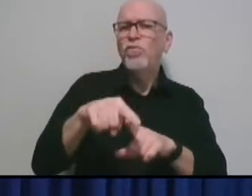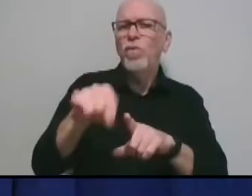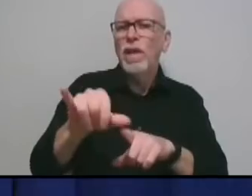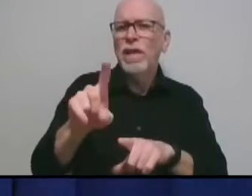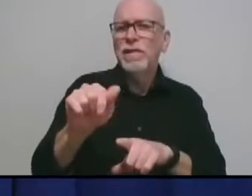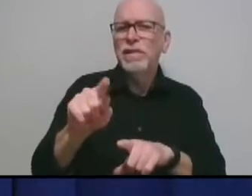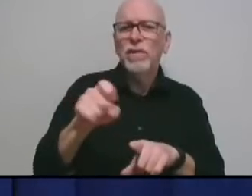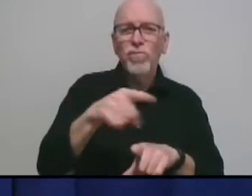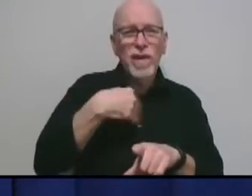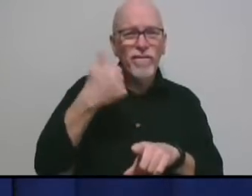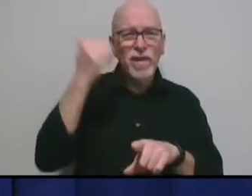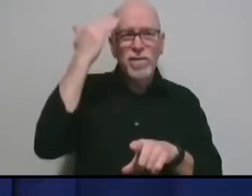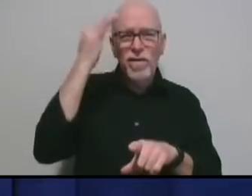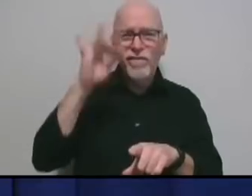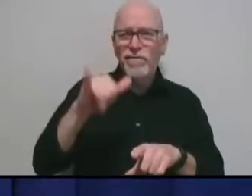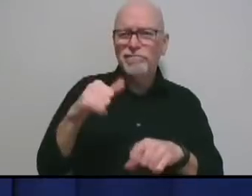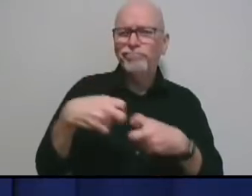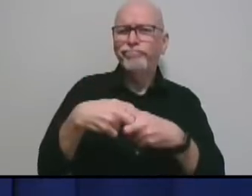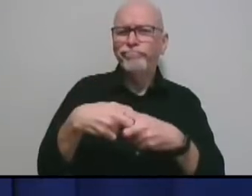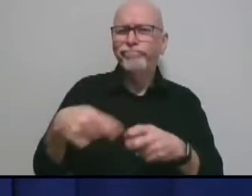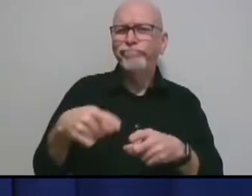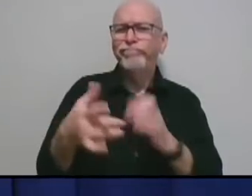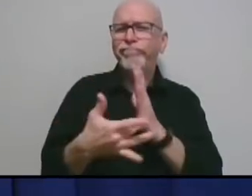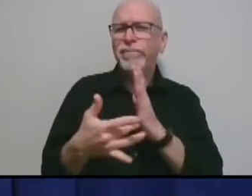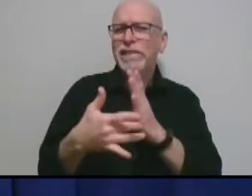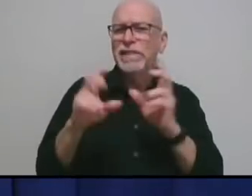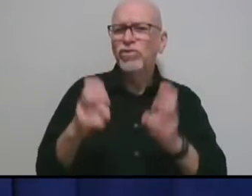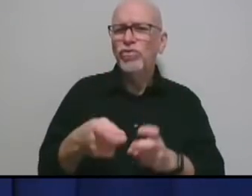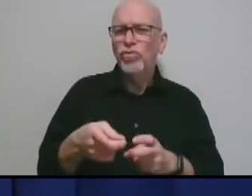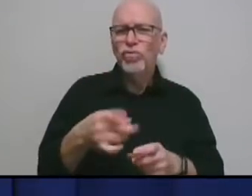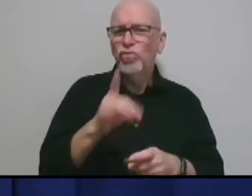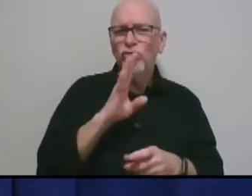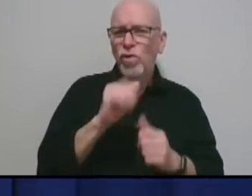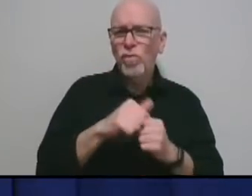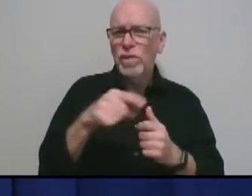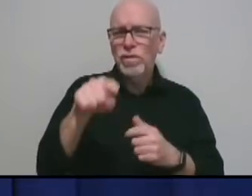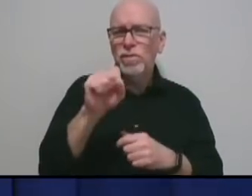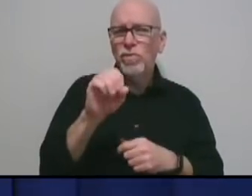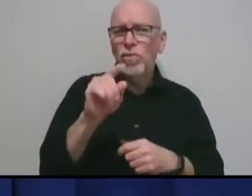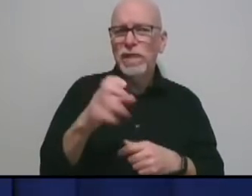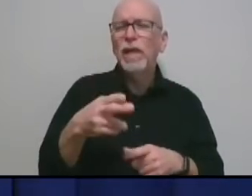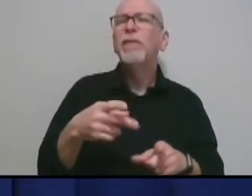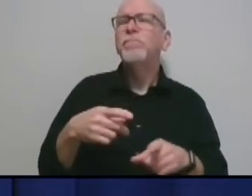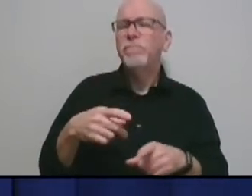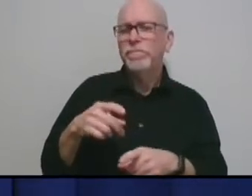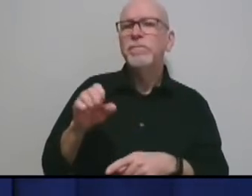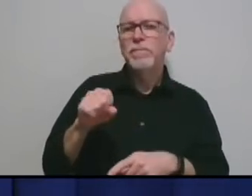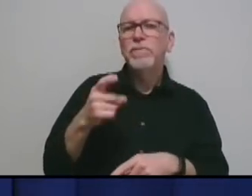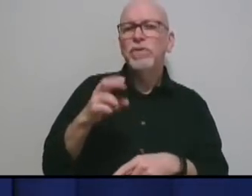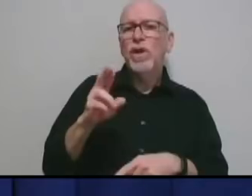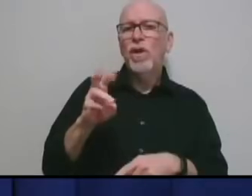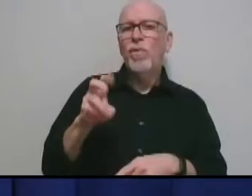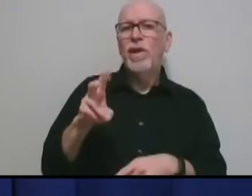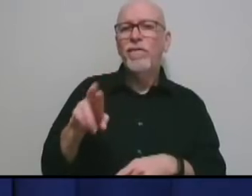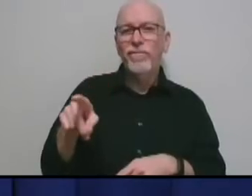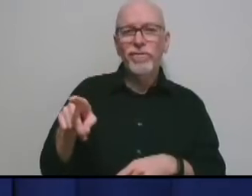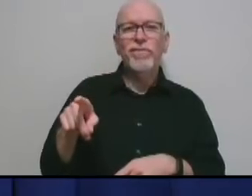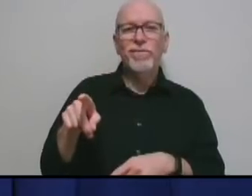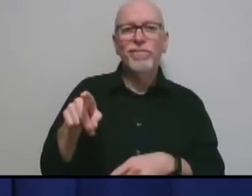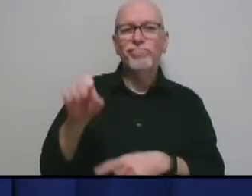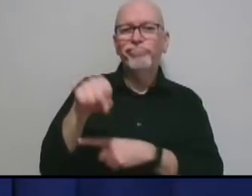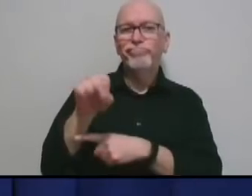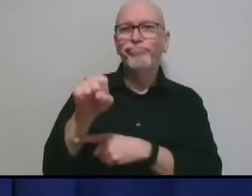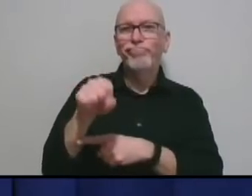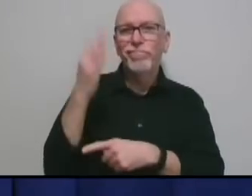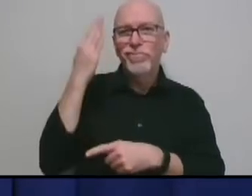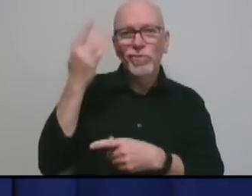any knowledge of that or had spoken with Zotec about that glitch at all. Yeah, Dr. Weaver's shaking her head. We were aware of that, so I will